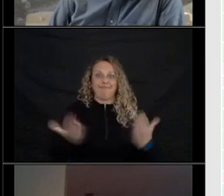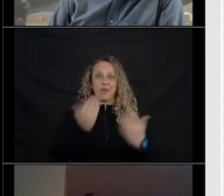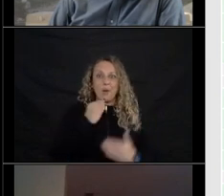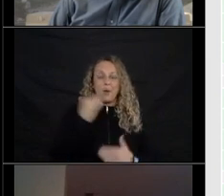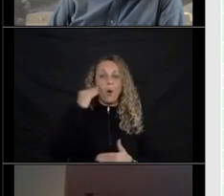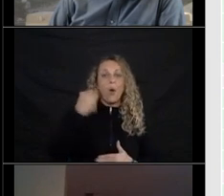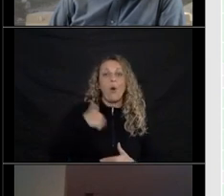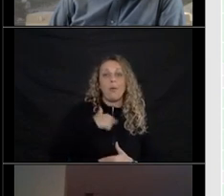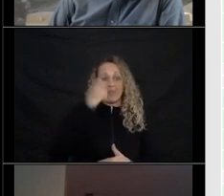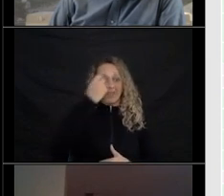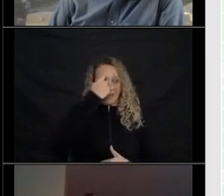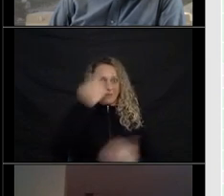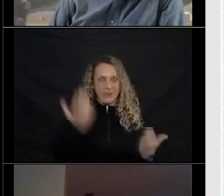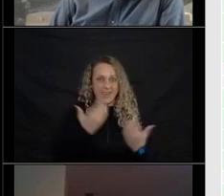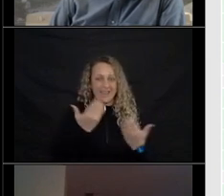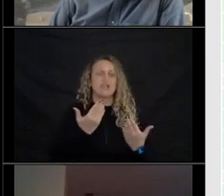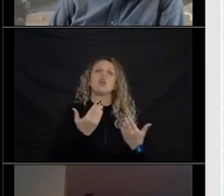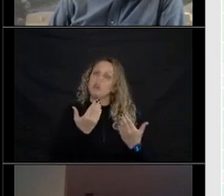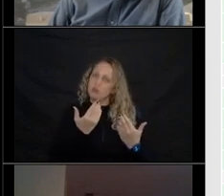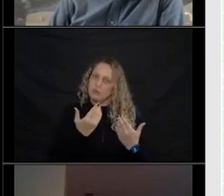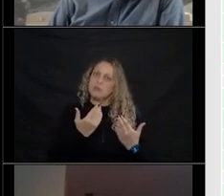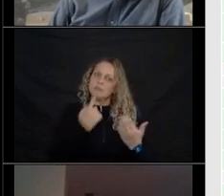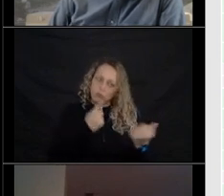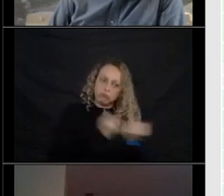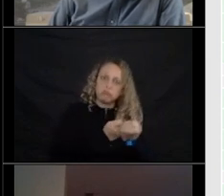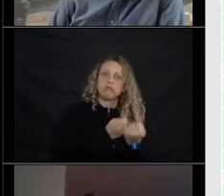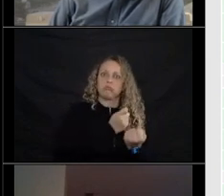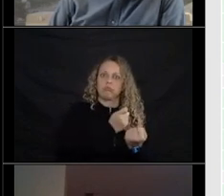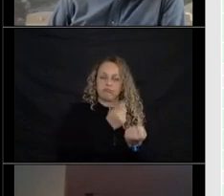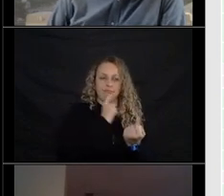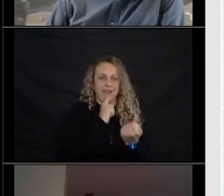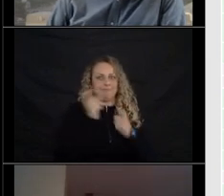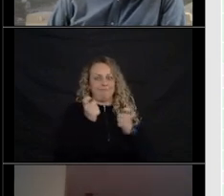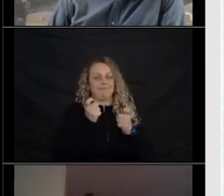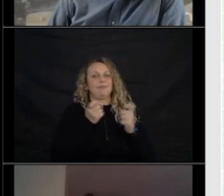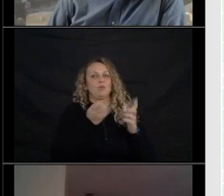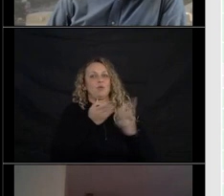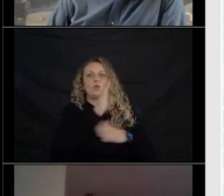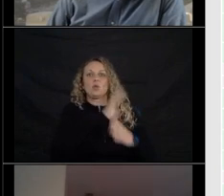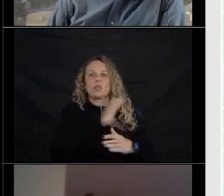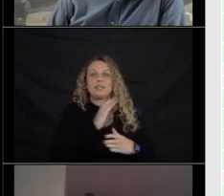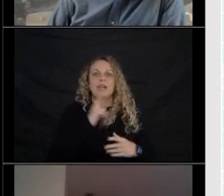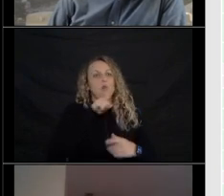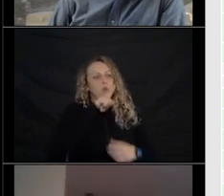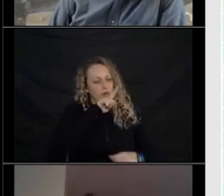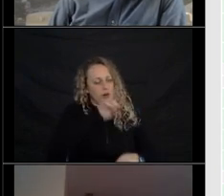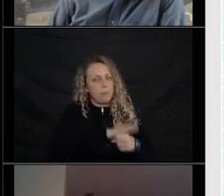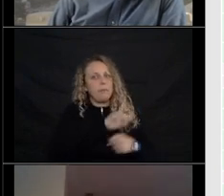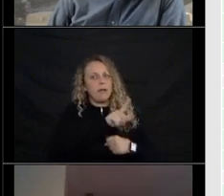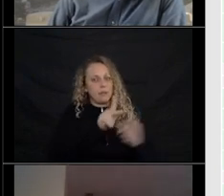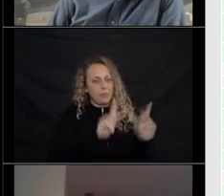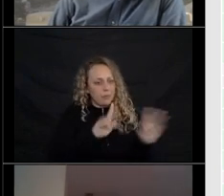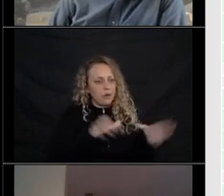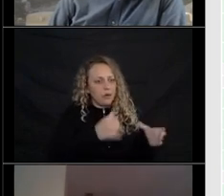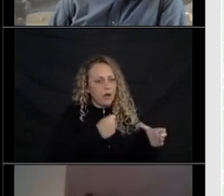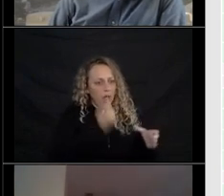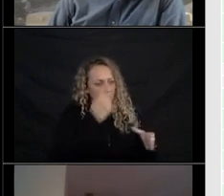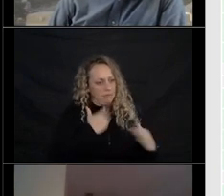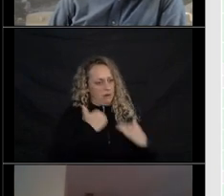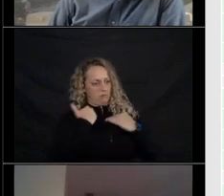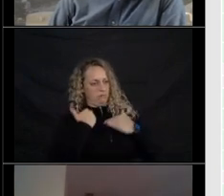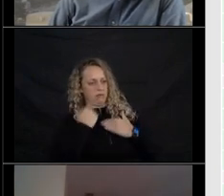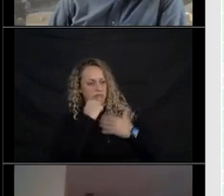city government is administered for and by its citizens and is dependent upon public commitment to and understanding of its many